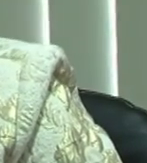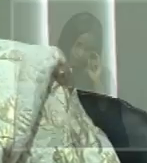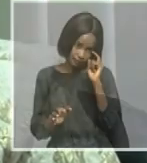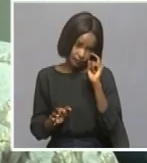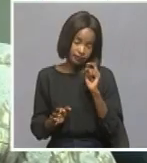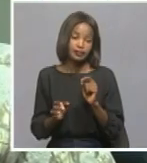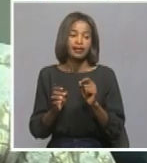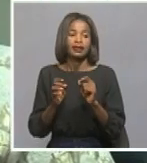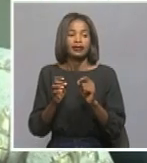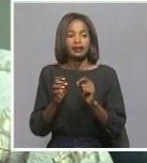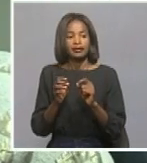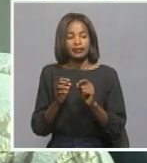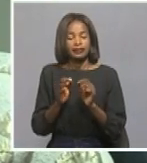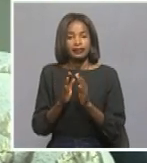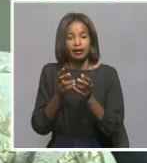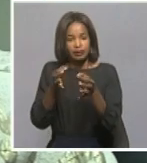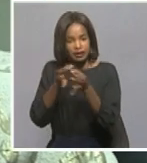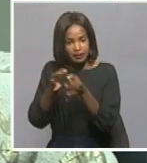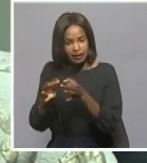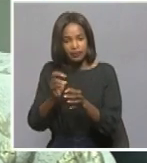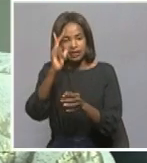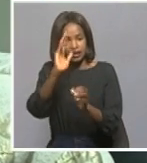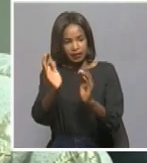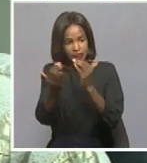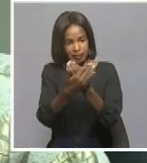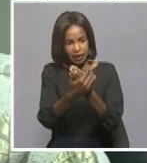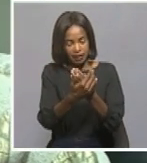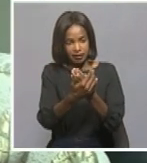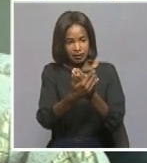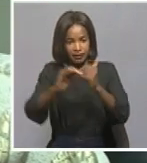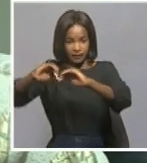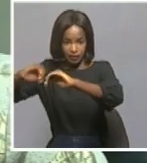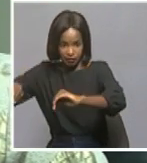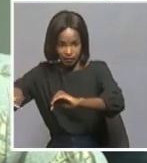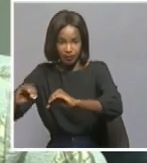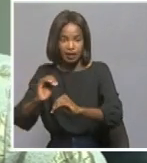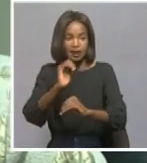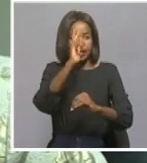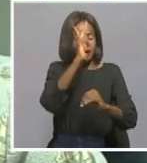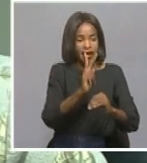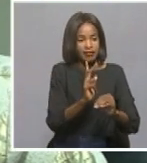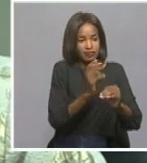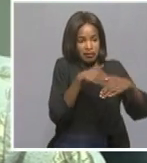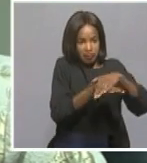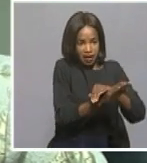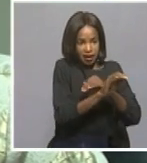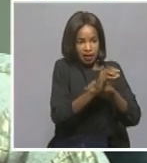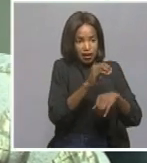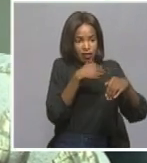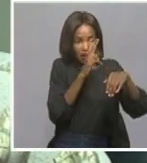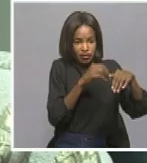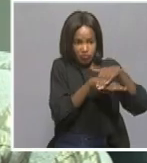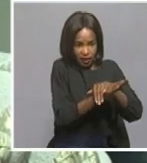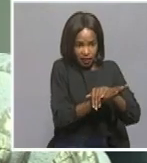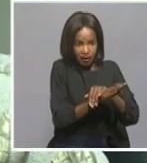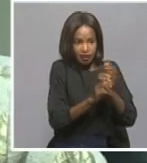an isolation place, because isolation is where we intend to keep those who are infected with the disease. Quarantine is for